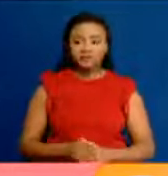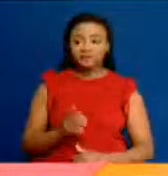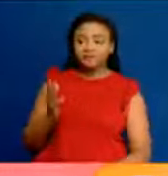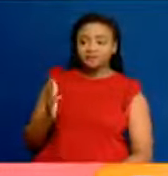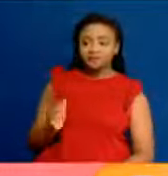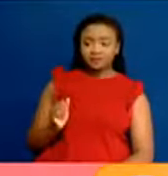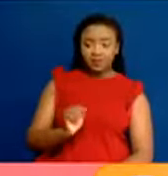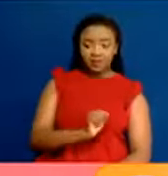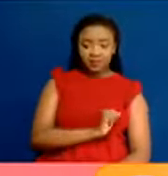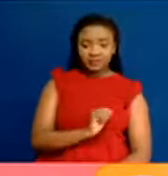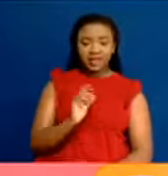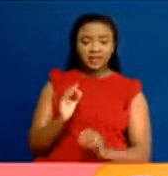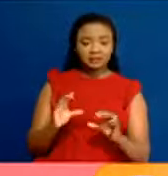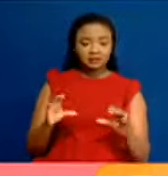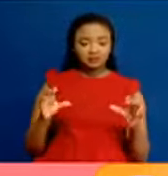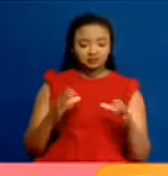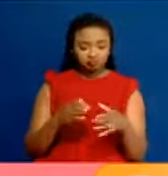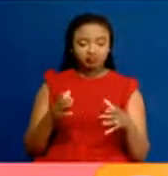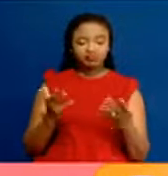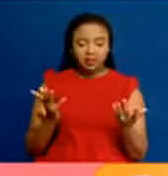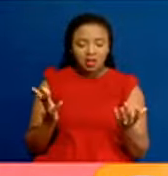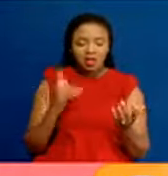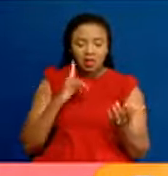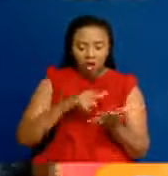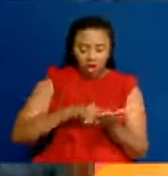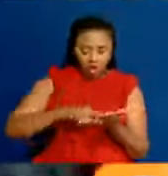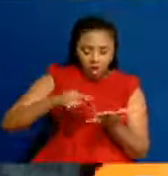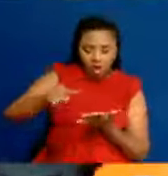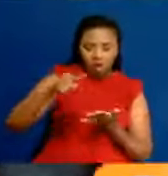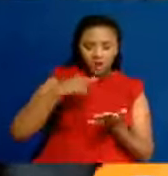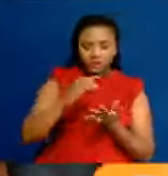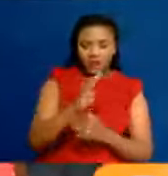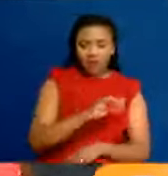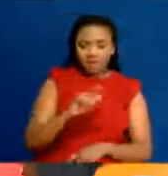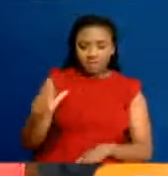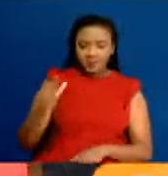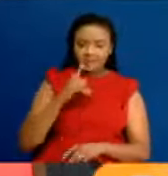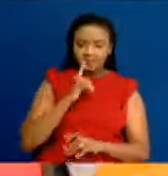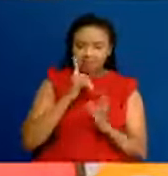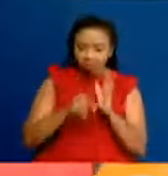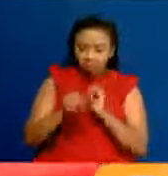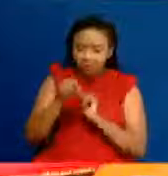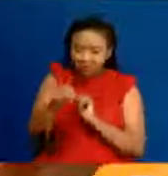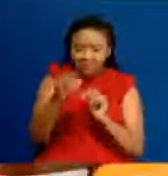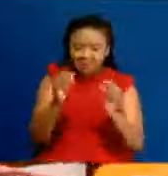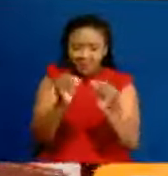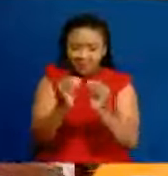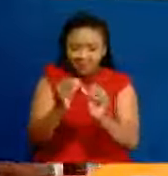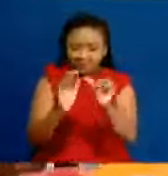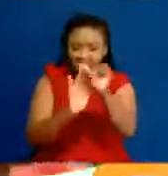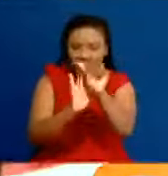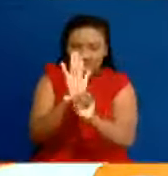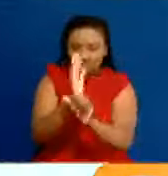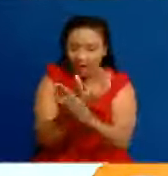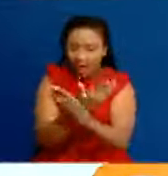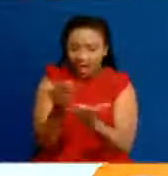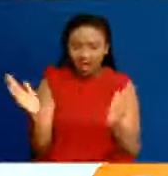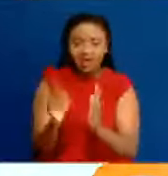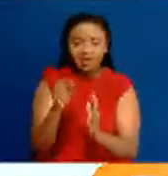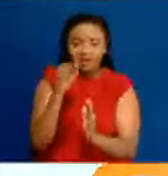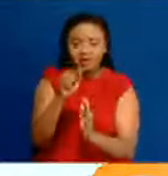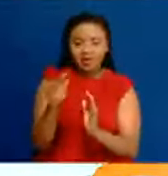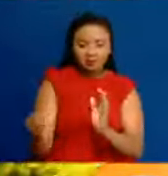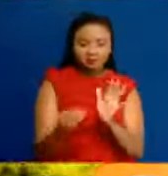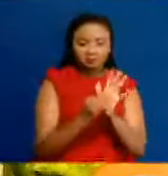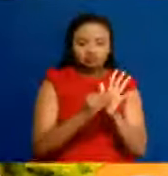Seneti litajadili na kupitisha kisheria inayoratibu agenda ya mazungumzo hayo kwenye kikao maalum